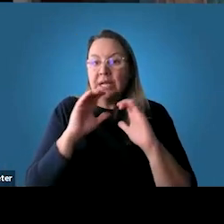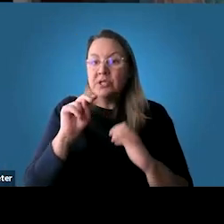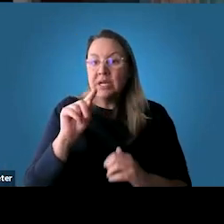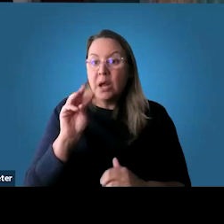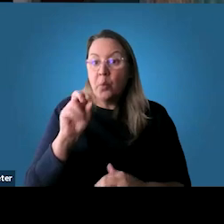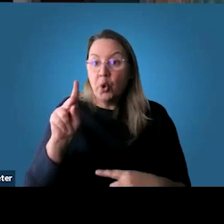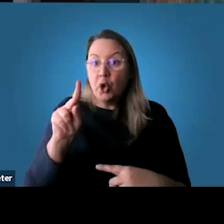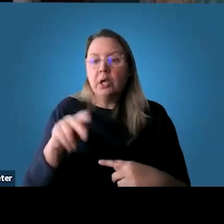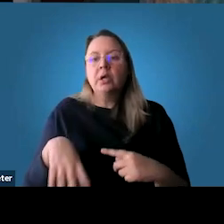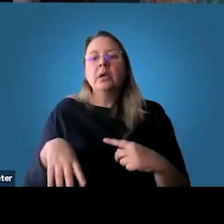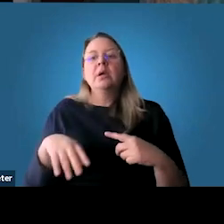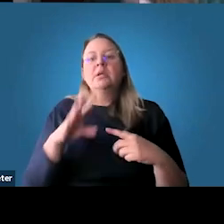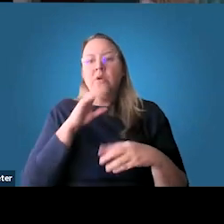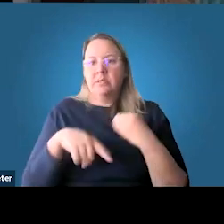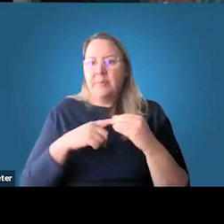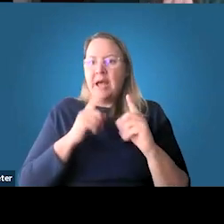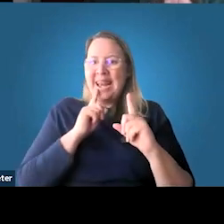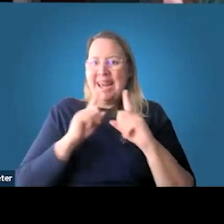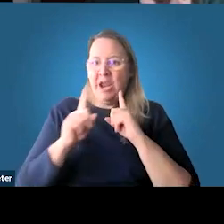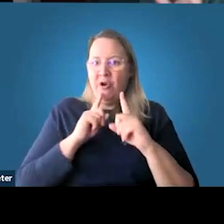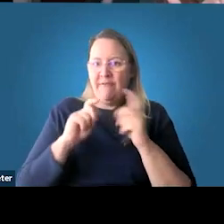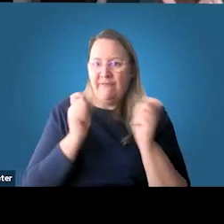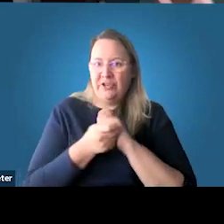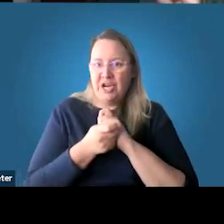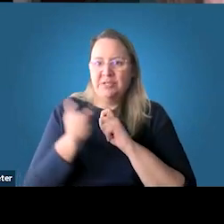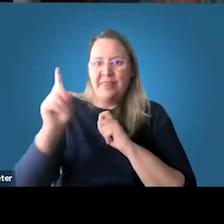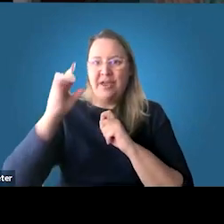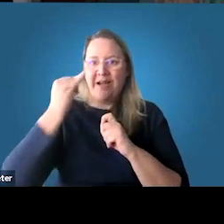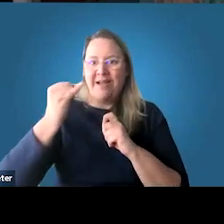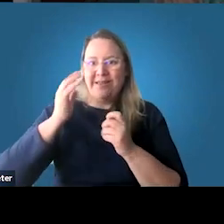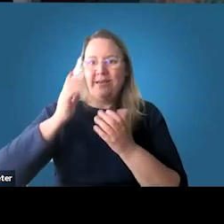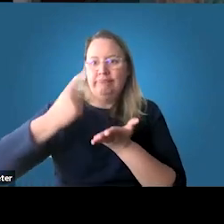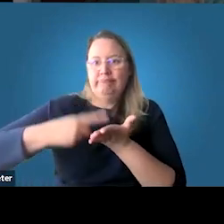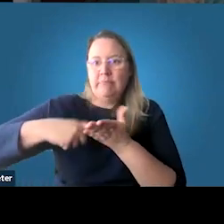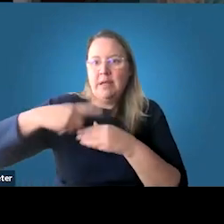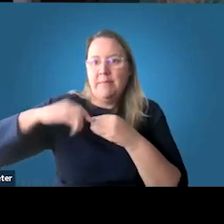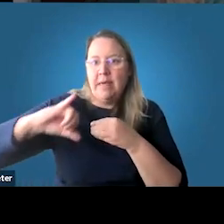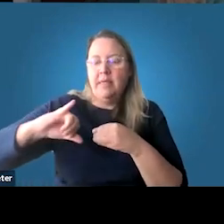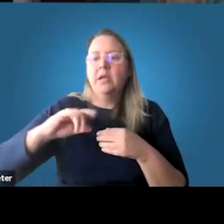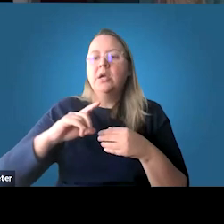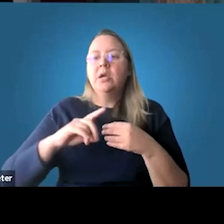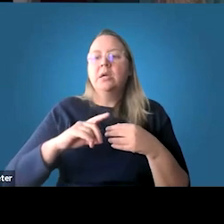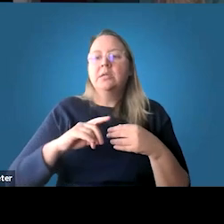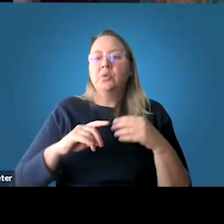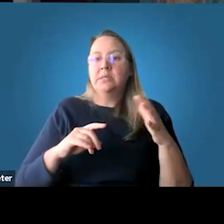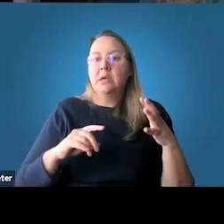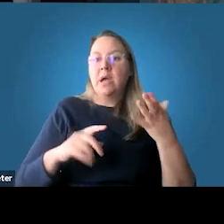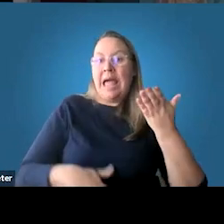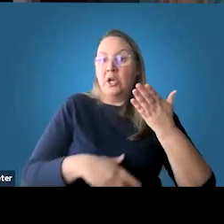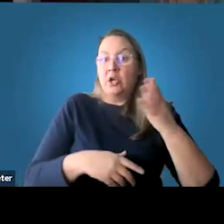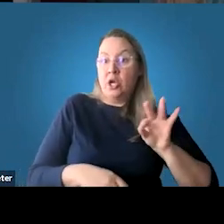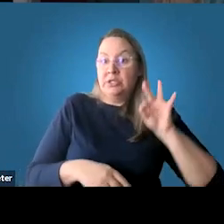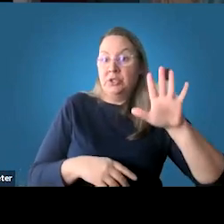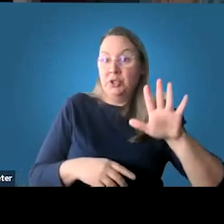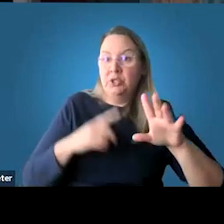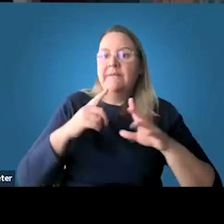on measuring narrative change, and I loved how they framed this idea of contribution over credit. So kudos to them and a shout